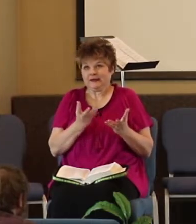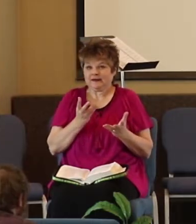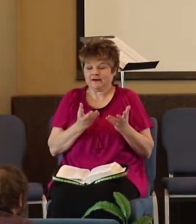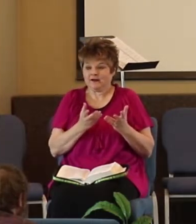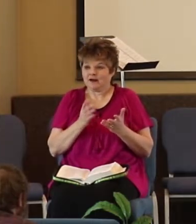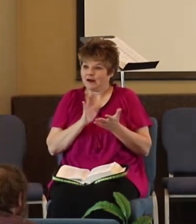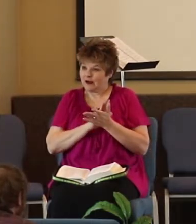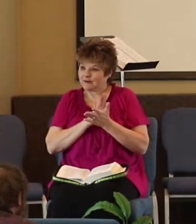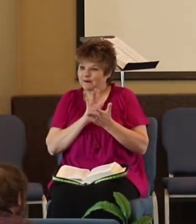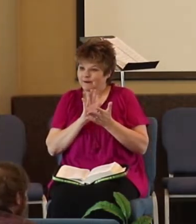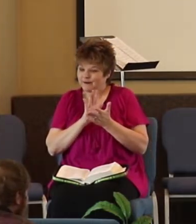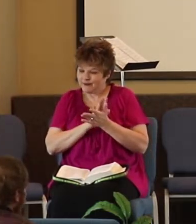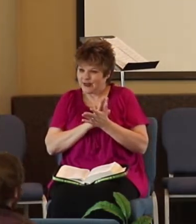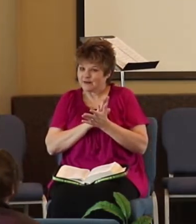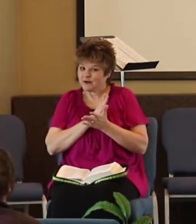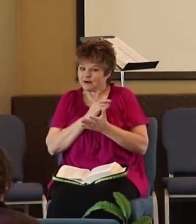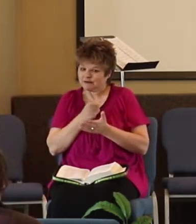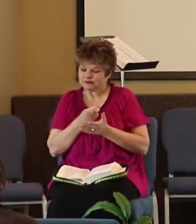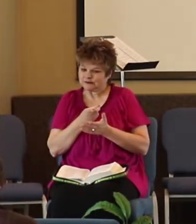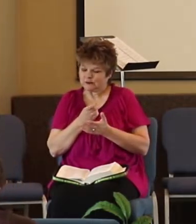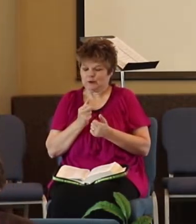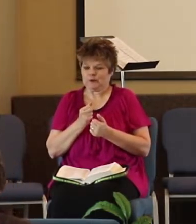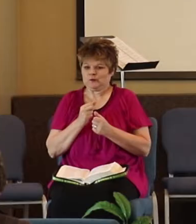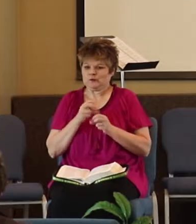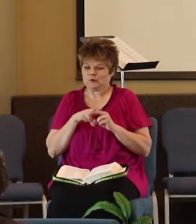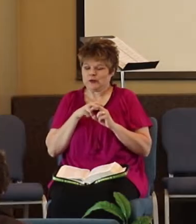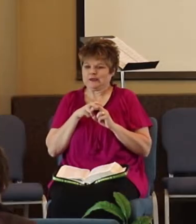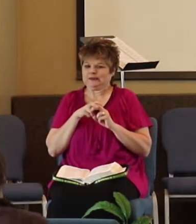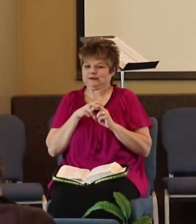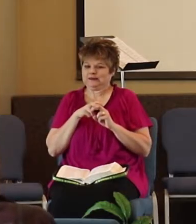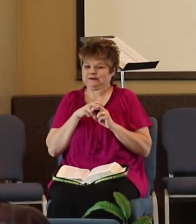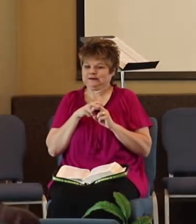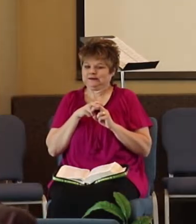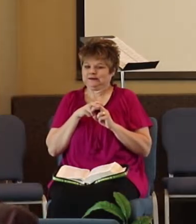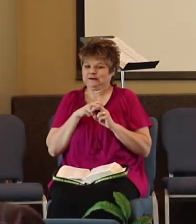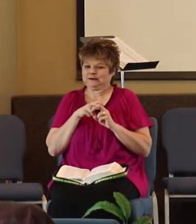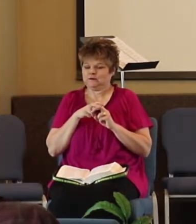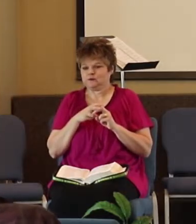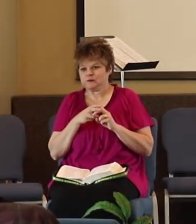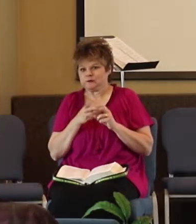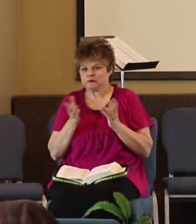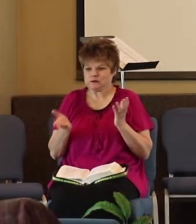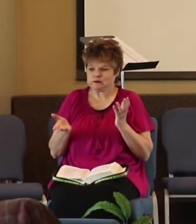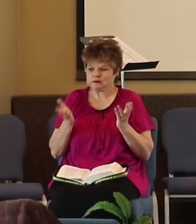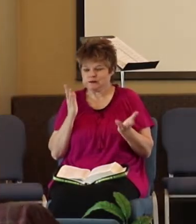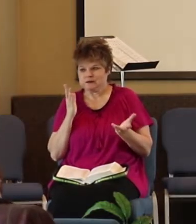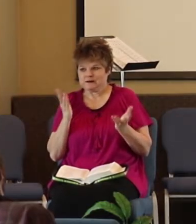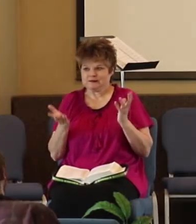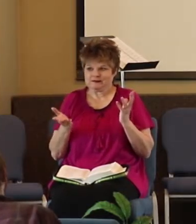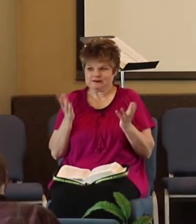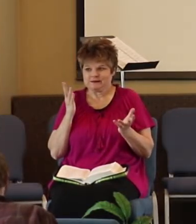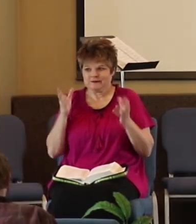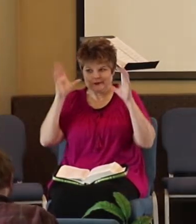On paper, this looks, oh, hold it. This, oh man, I don't know.